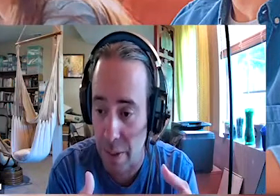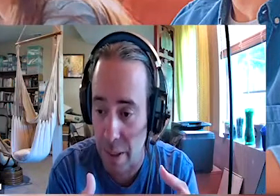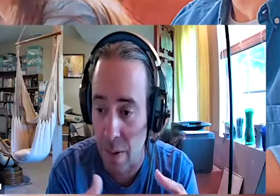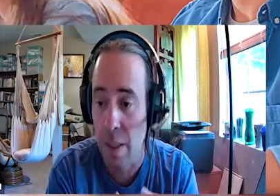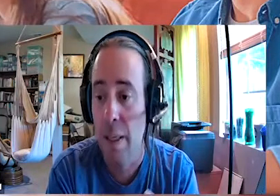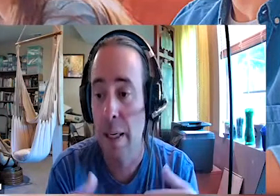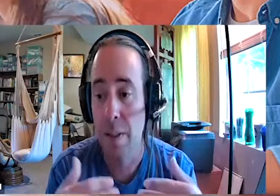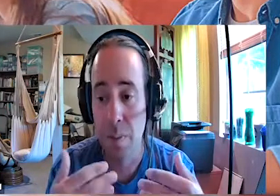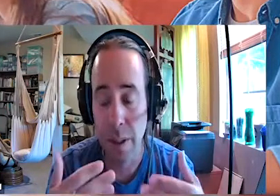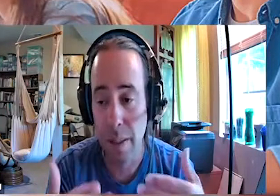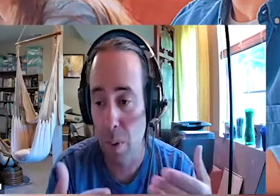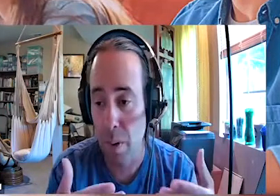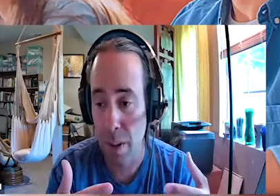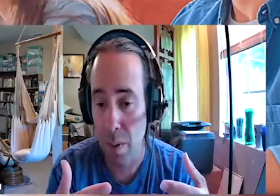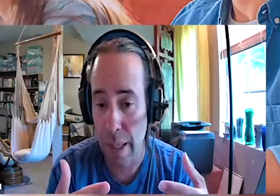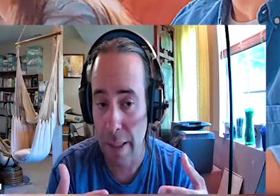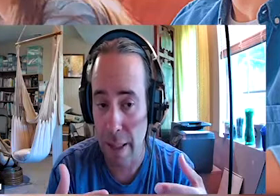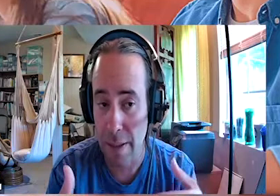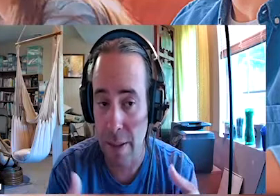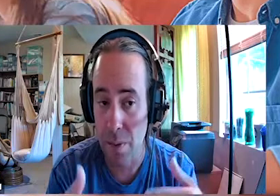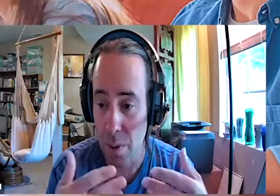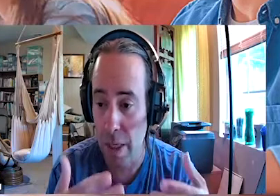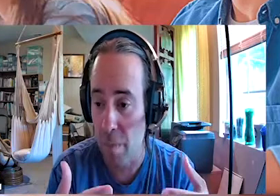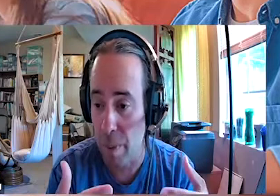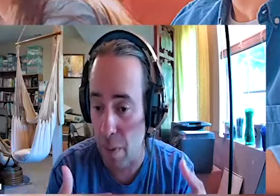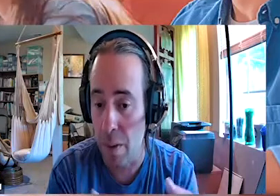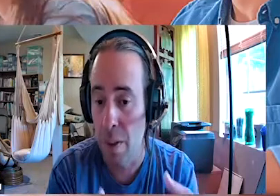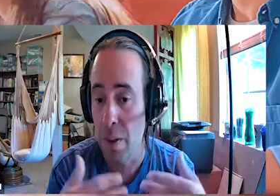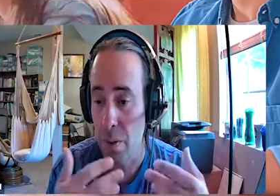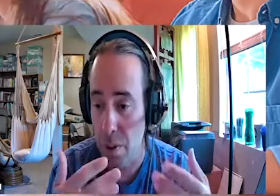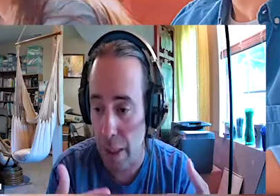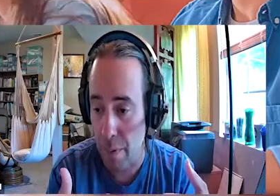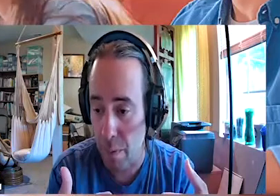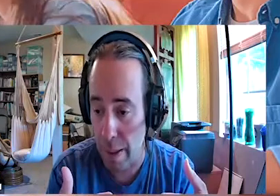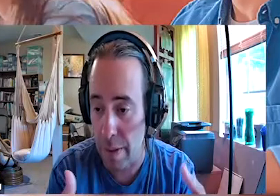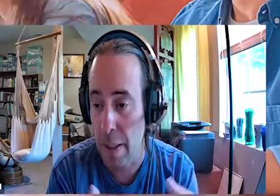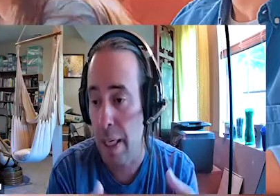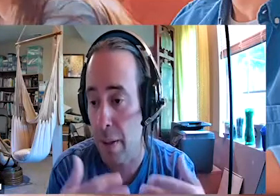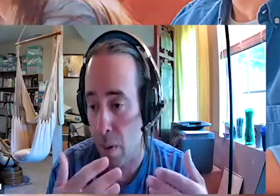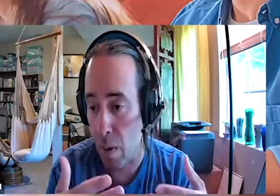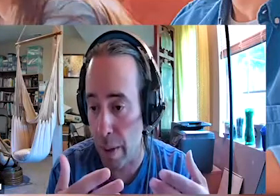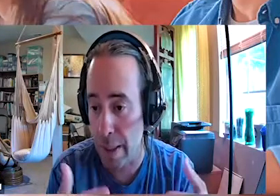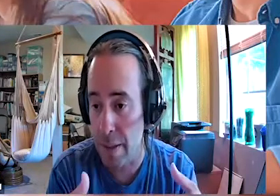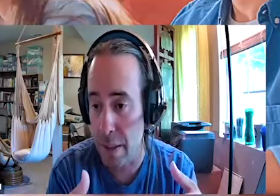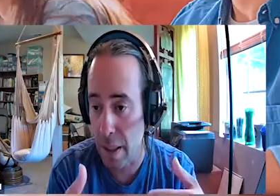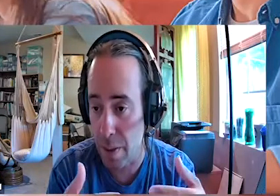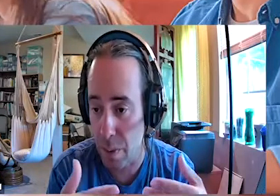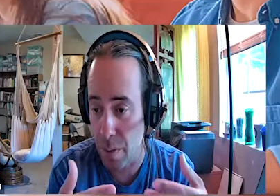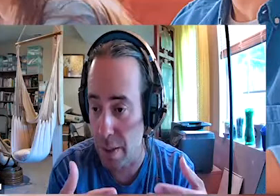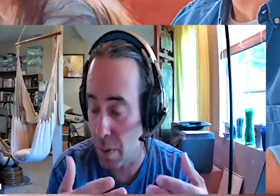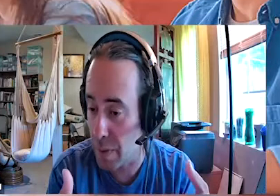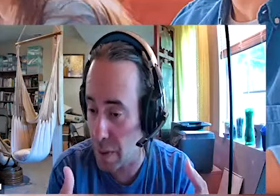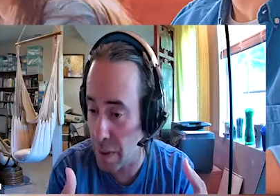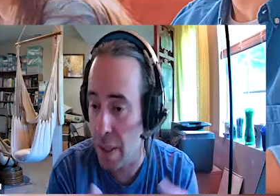really glad you're here. And it's really important that you recognize that you do have power, you do have a voice, and there are ways